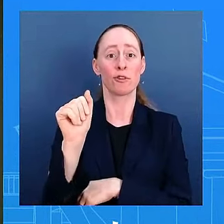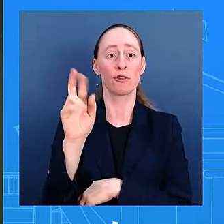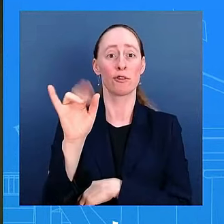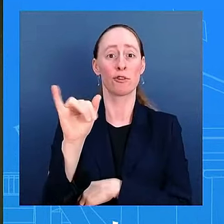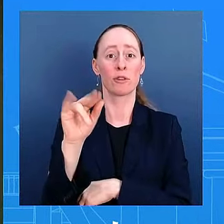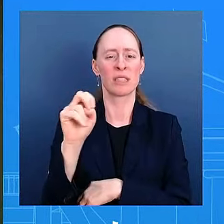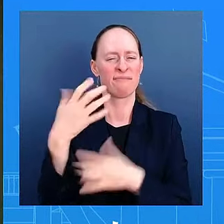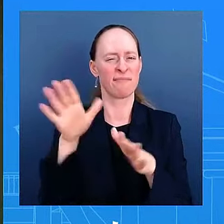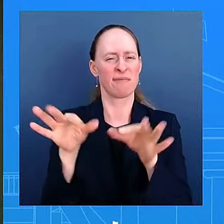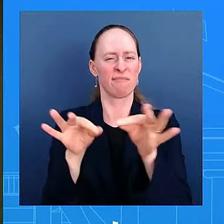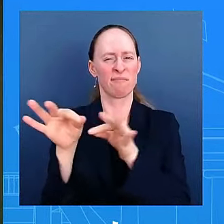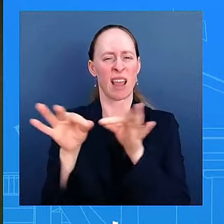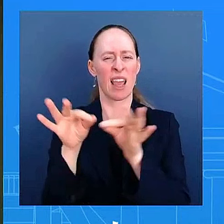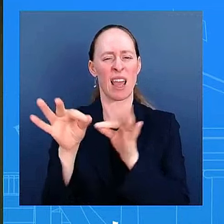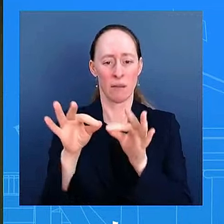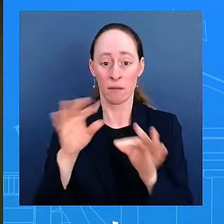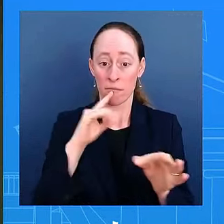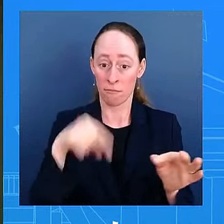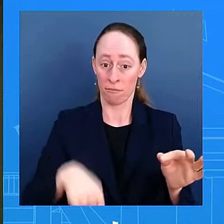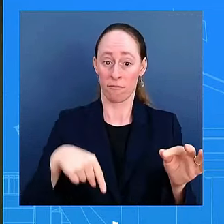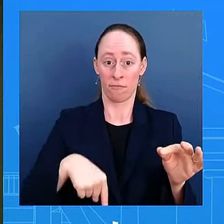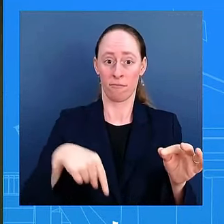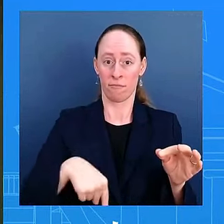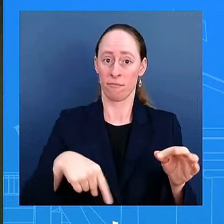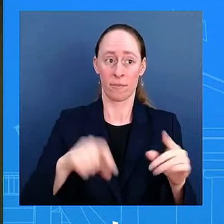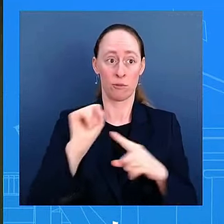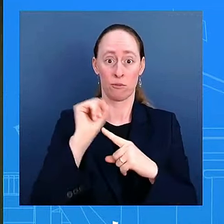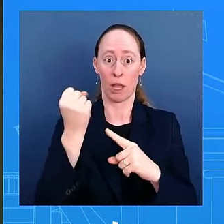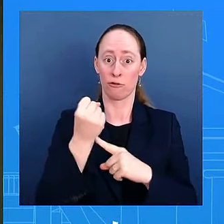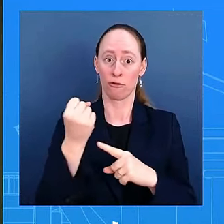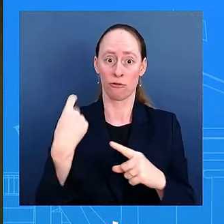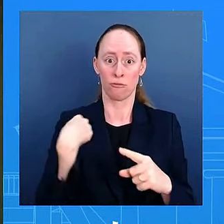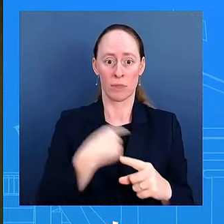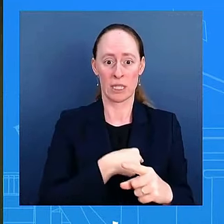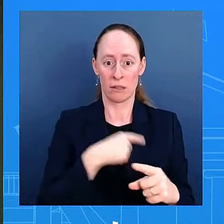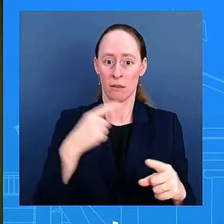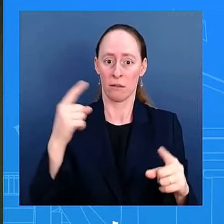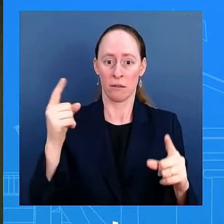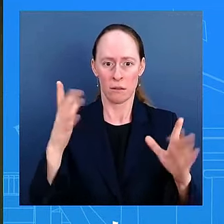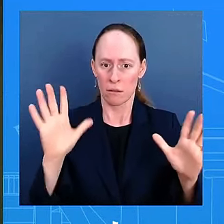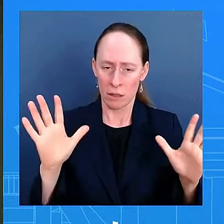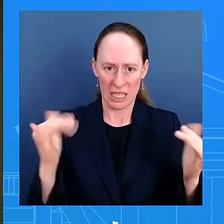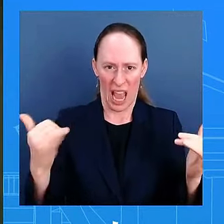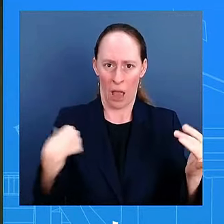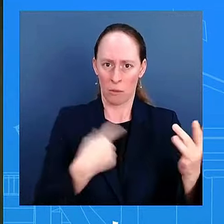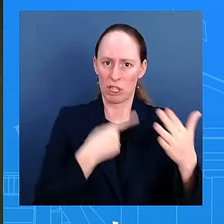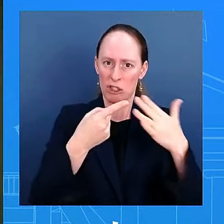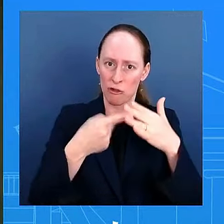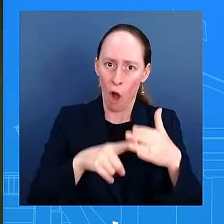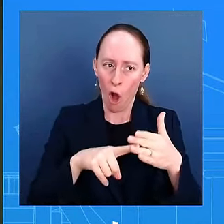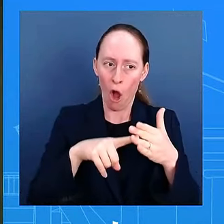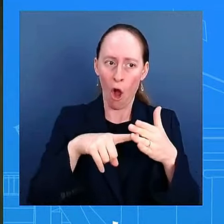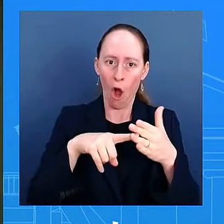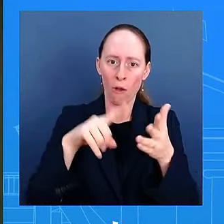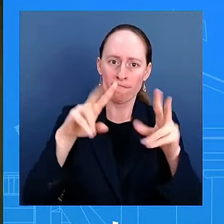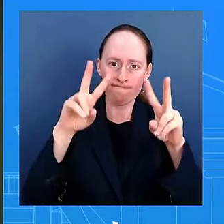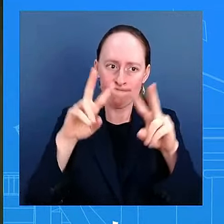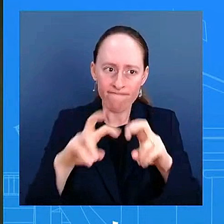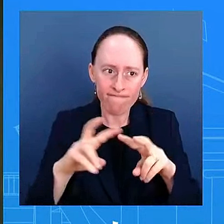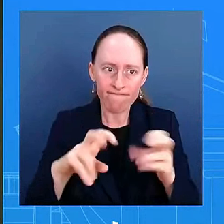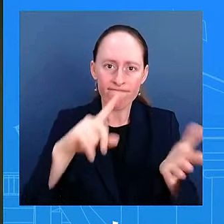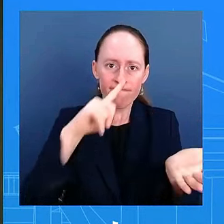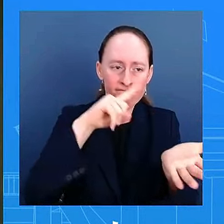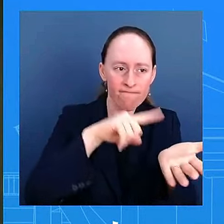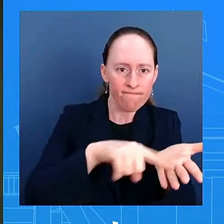We are just beginning damage assessment. So we have 10 confirmed fatalities. Our understanding is that